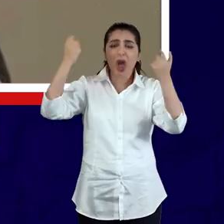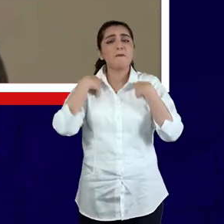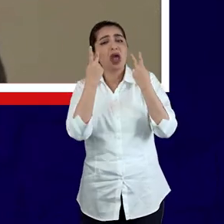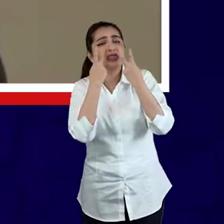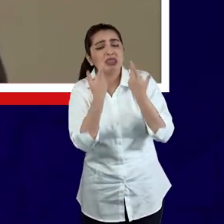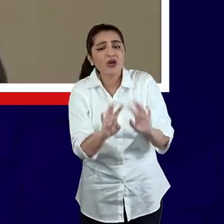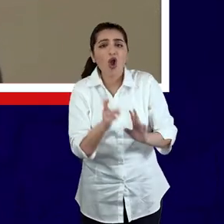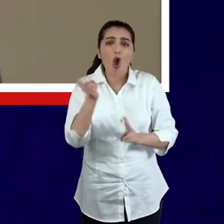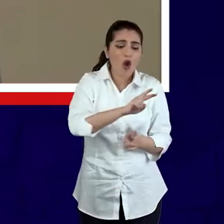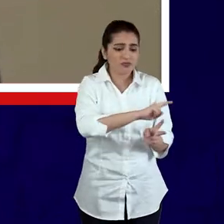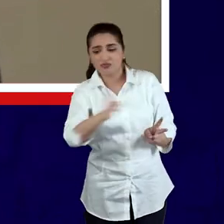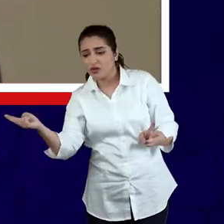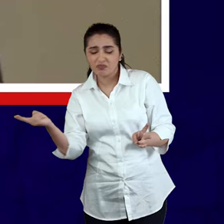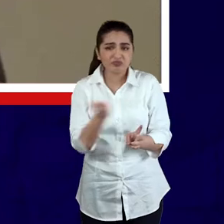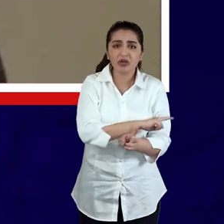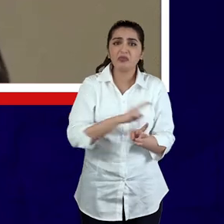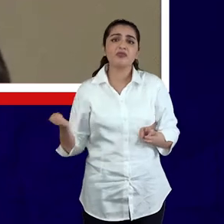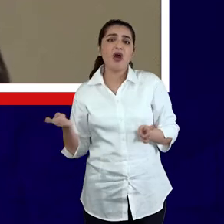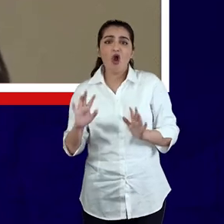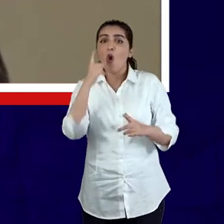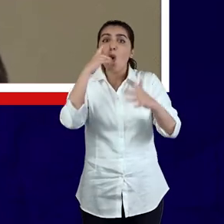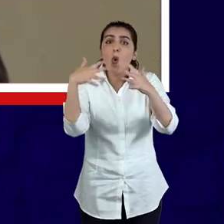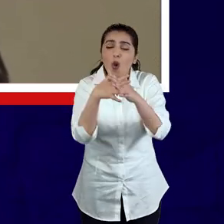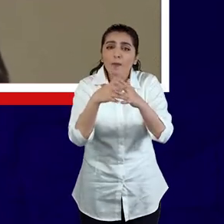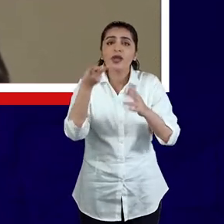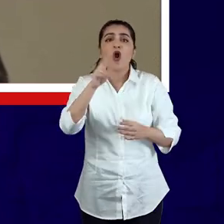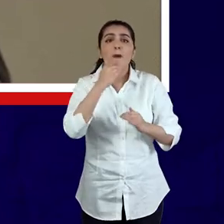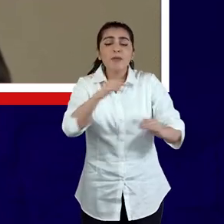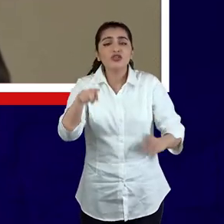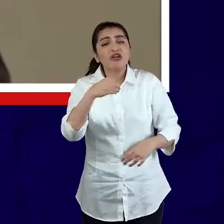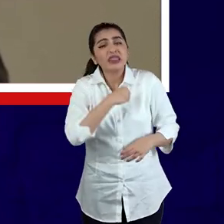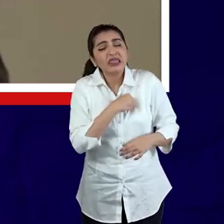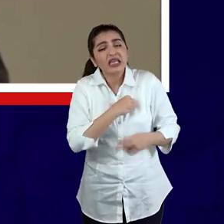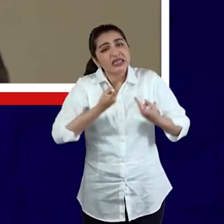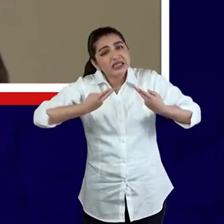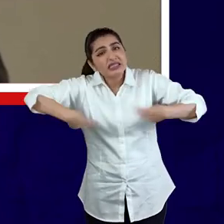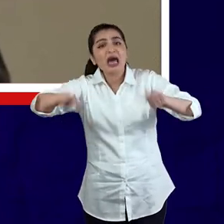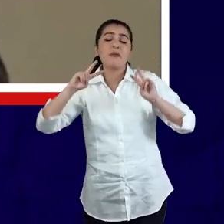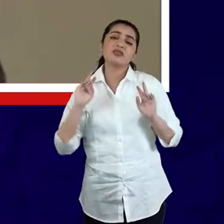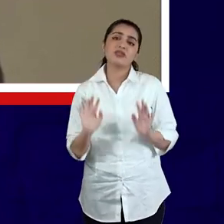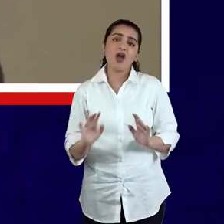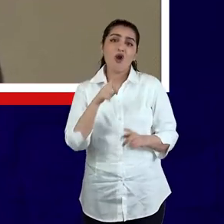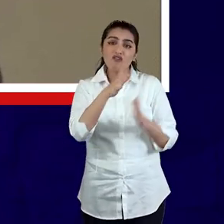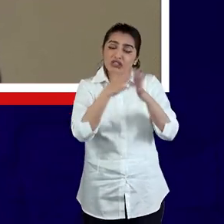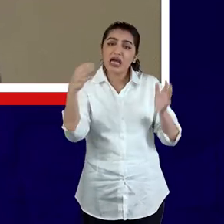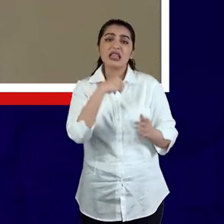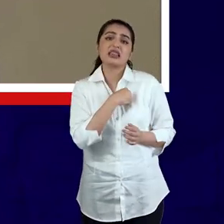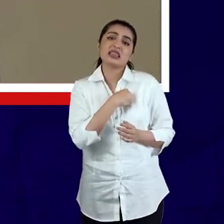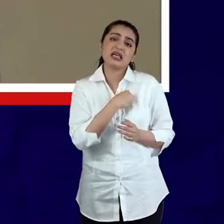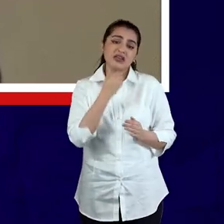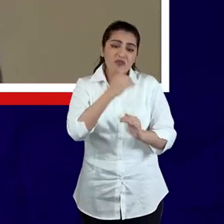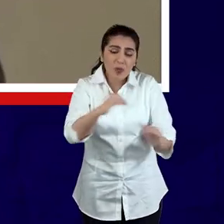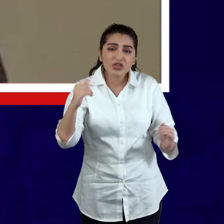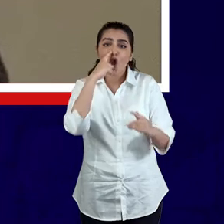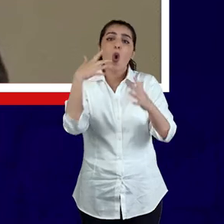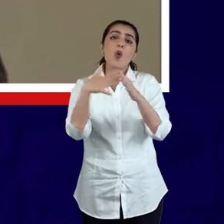and I've seen a lot of displacement, and especially of women and children, because they're the ones who get really, they're the worst sufferers when